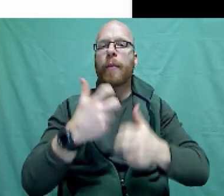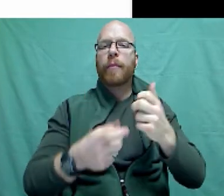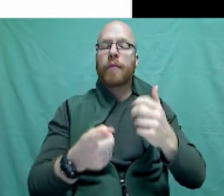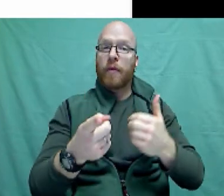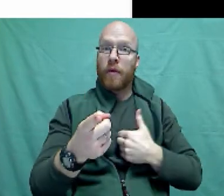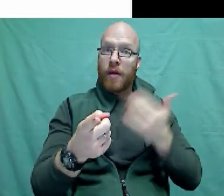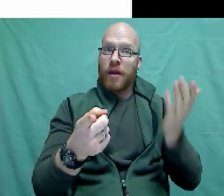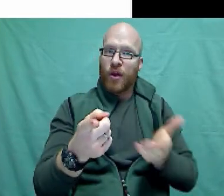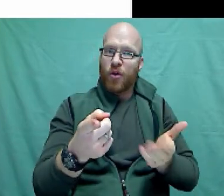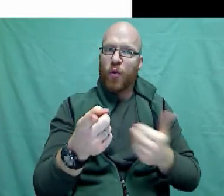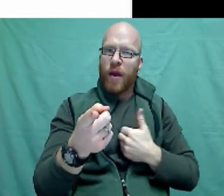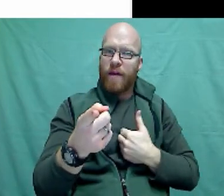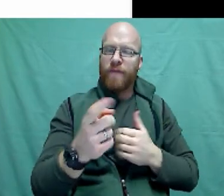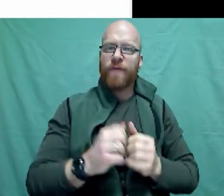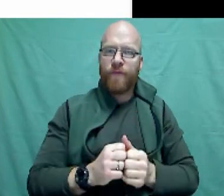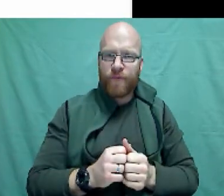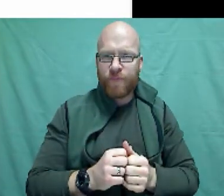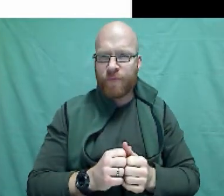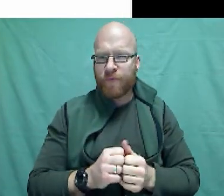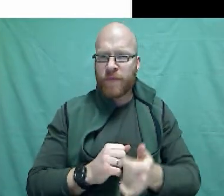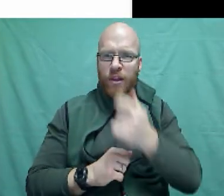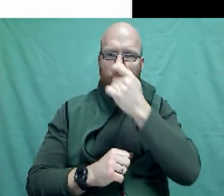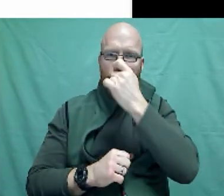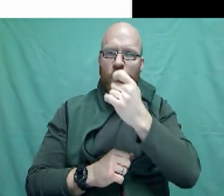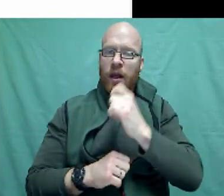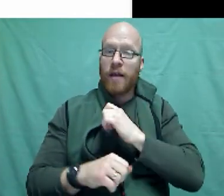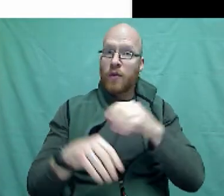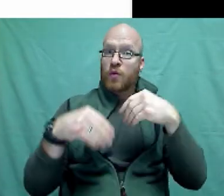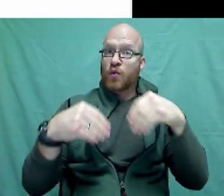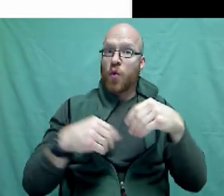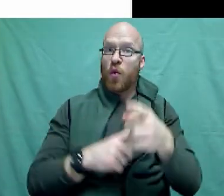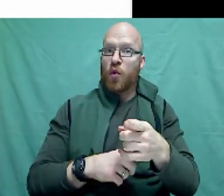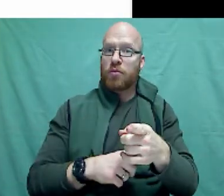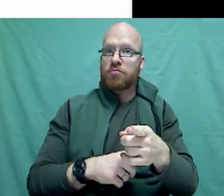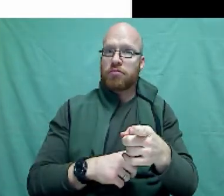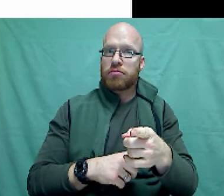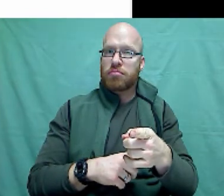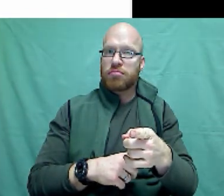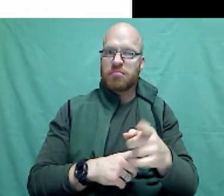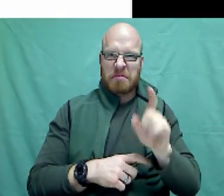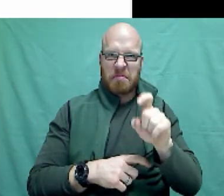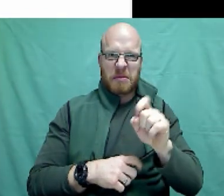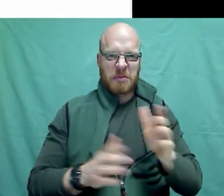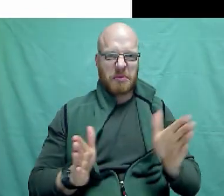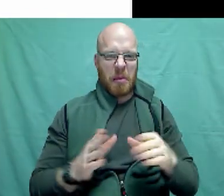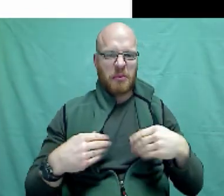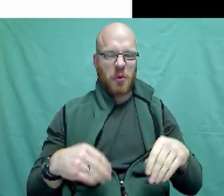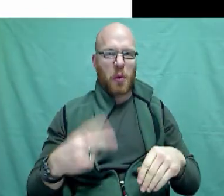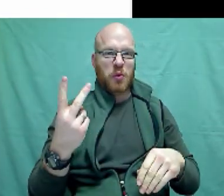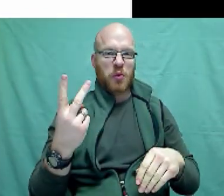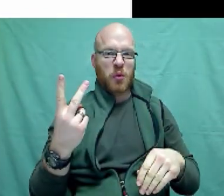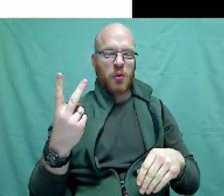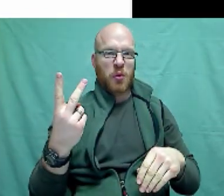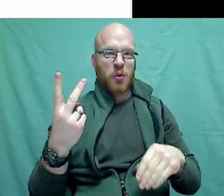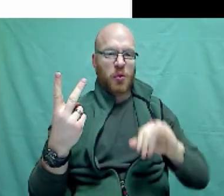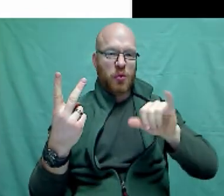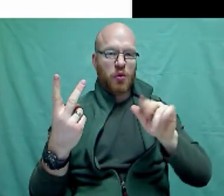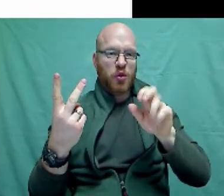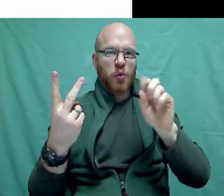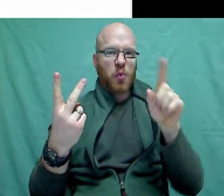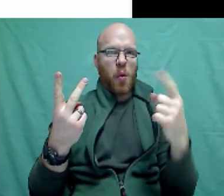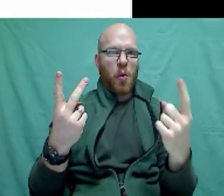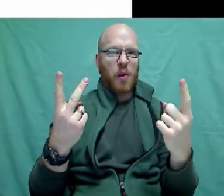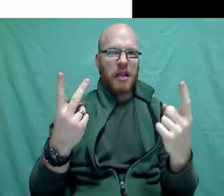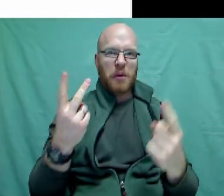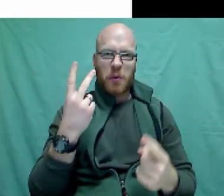Some people call these story problems or word problems. That's what we have here. What we have is we have a store. It must be a small store. Only has two